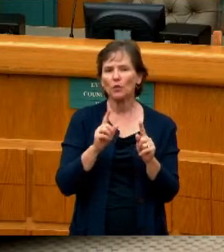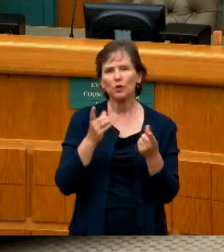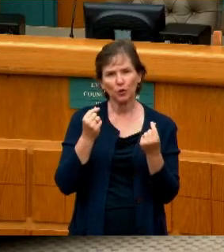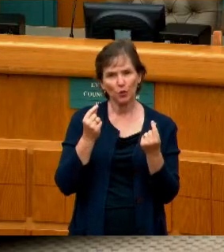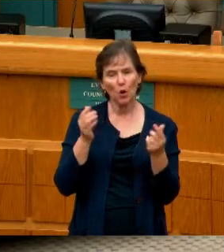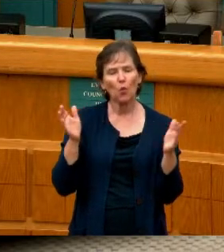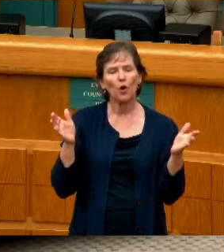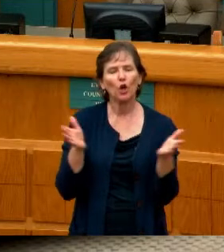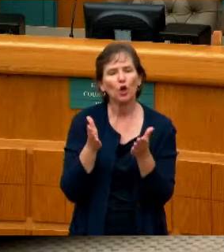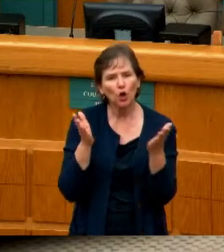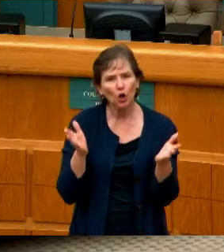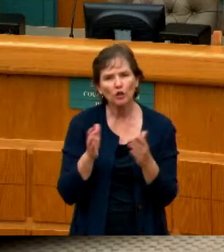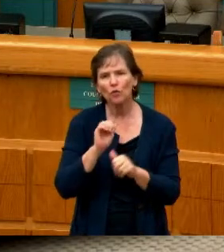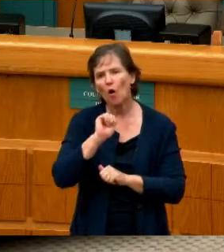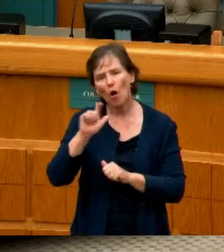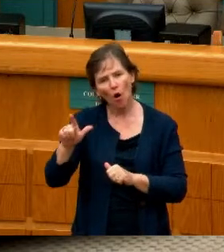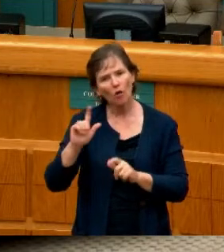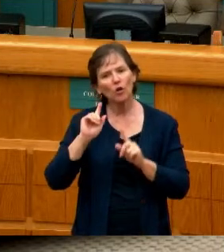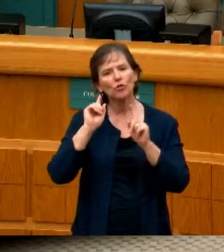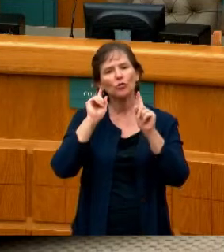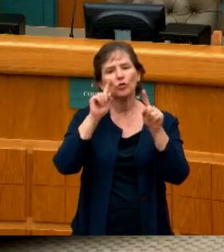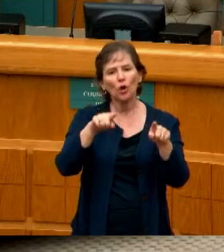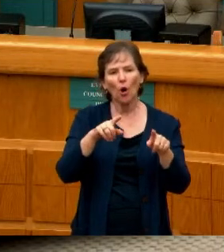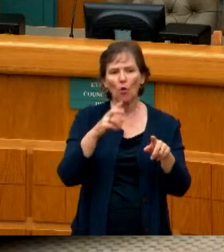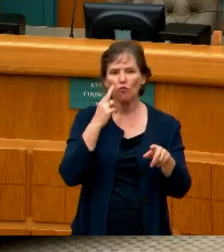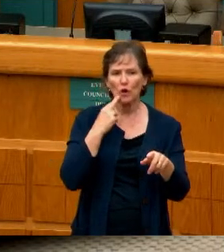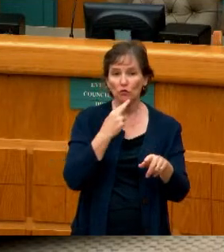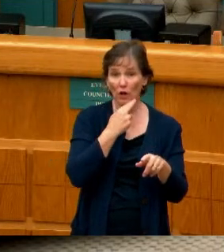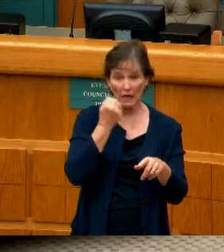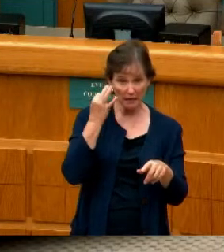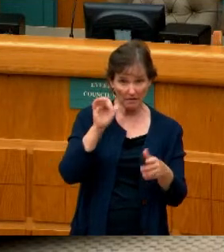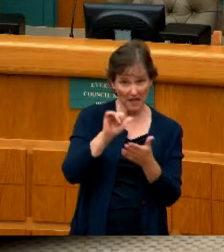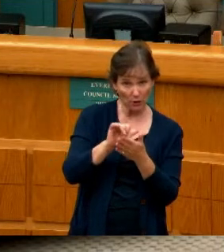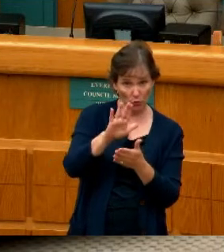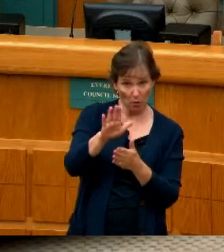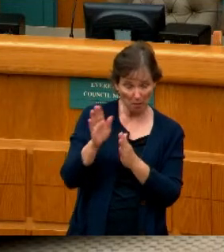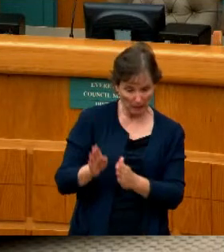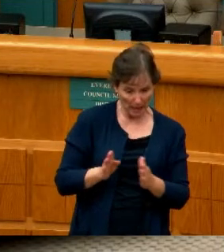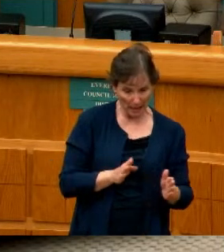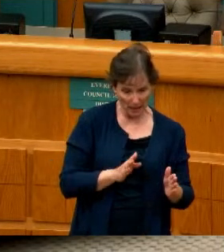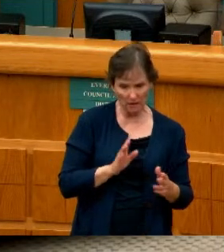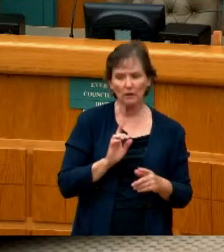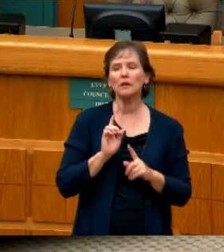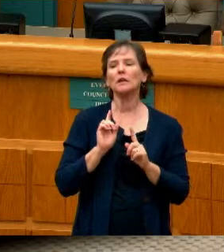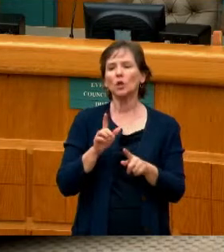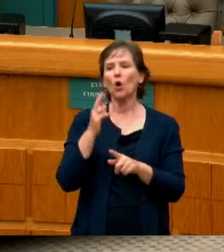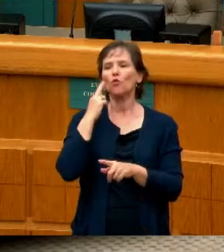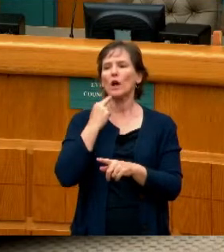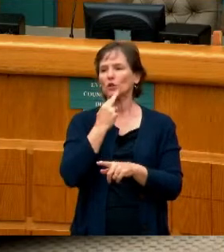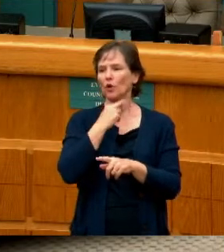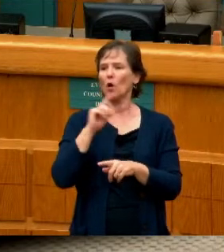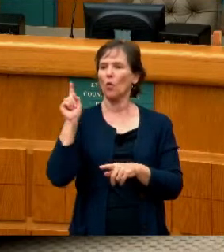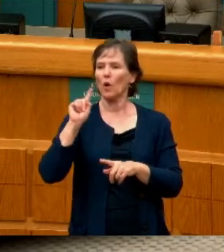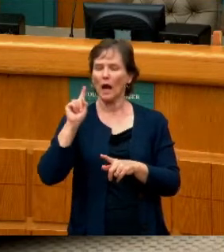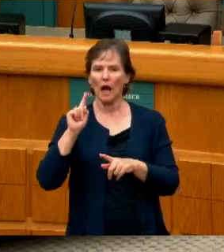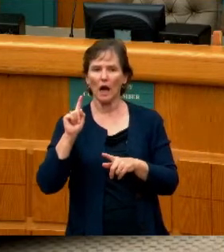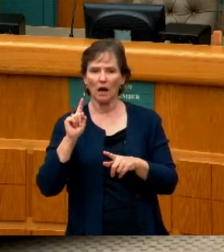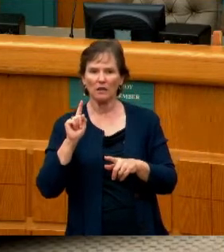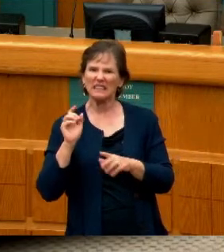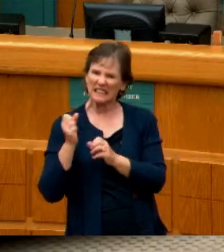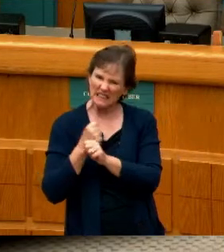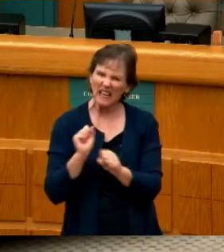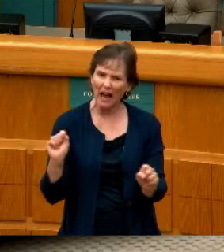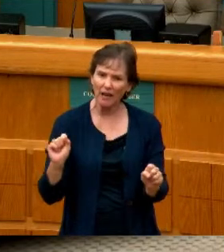to encourage everybody to make certain that you go to places that are doing it safely. And we greatly appreciate all